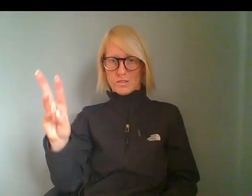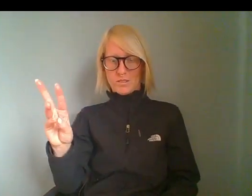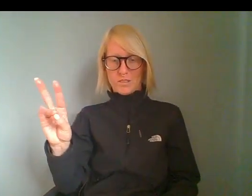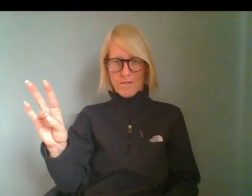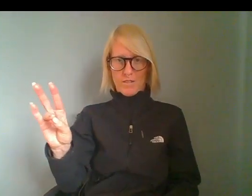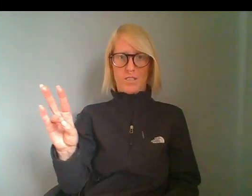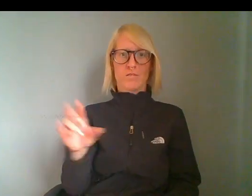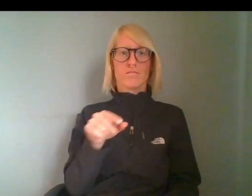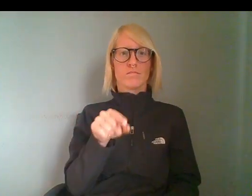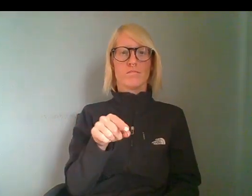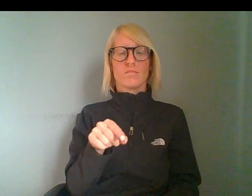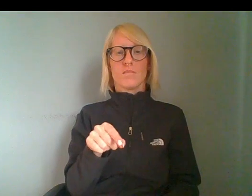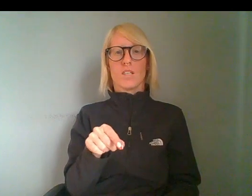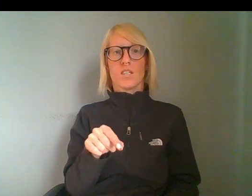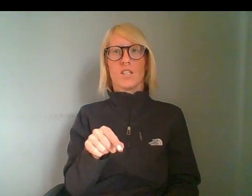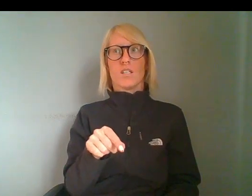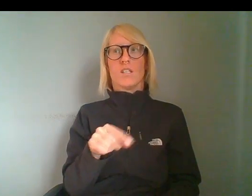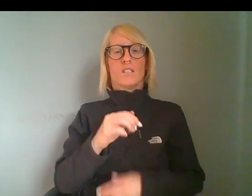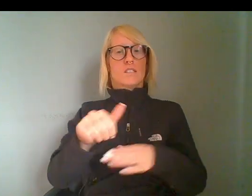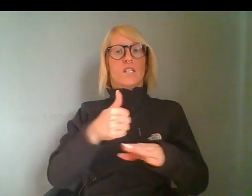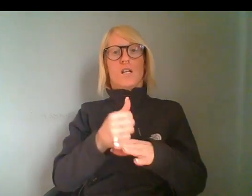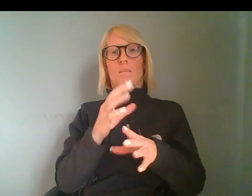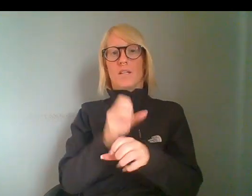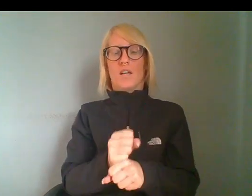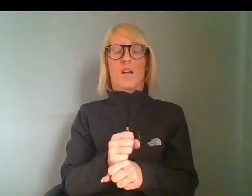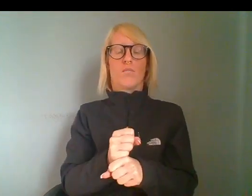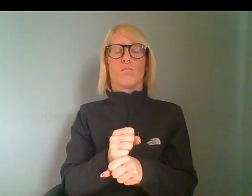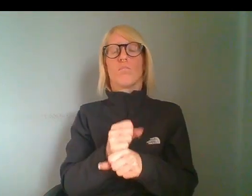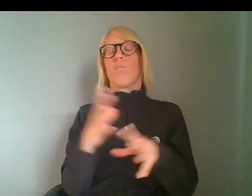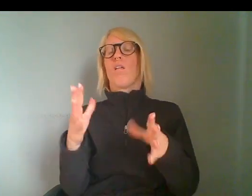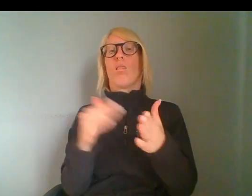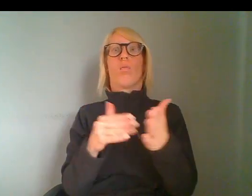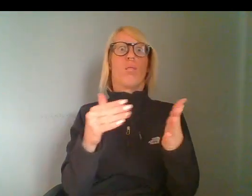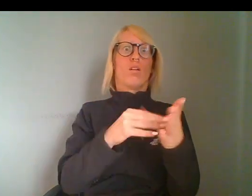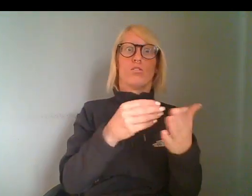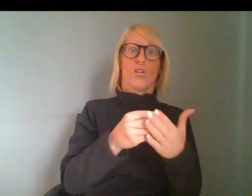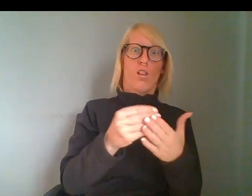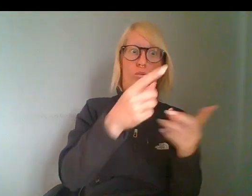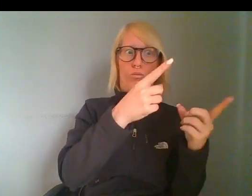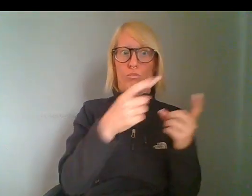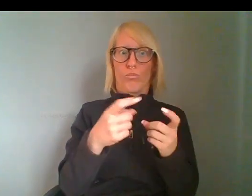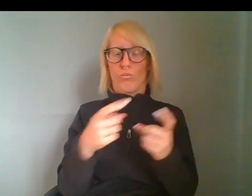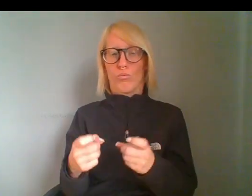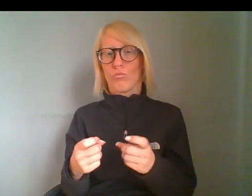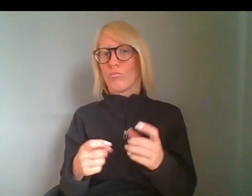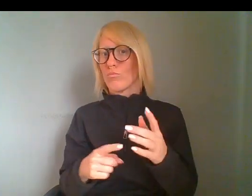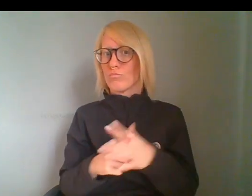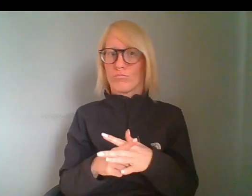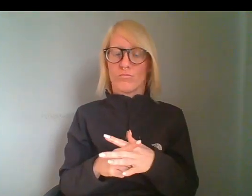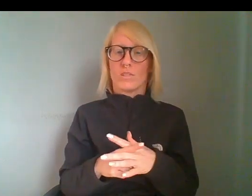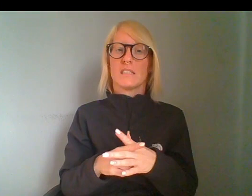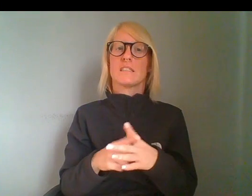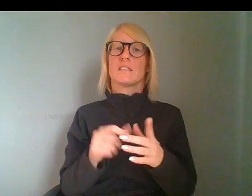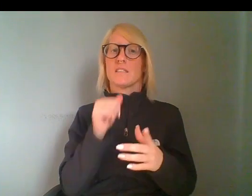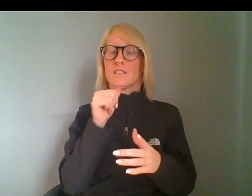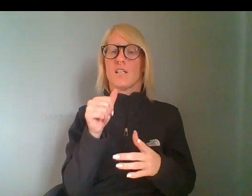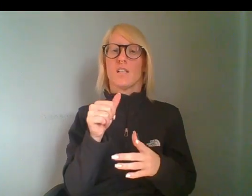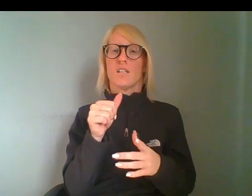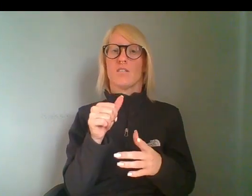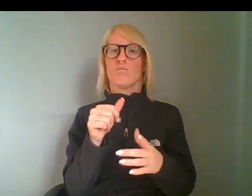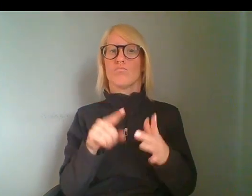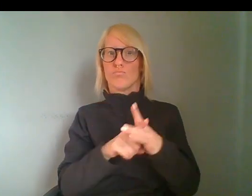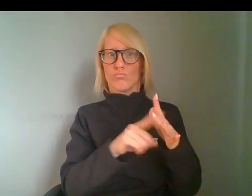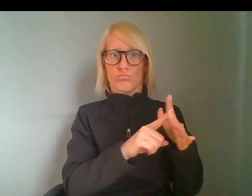of dollars are going to be coming in. What we have found has been great for relationship building. I know myself, and I can speak for